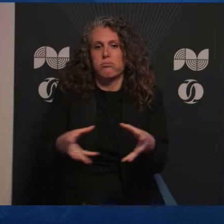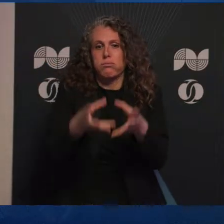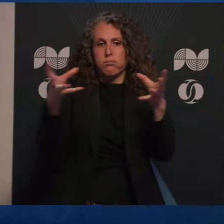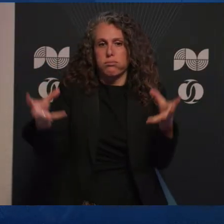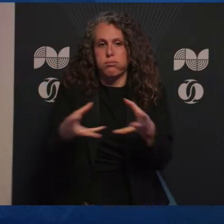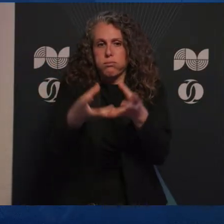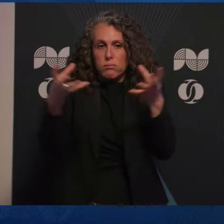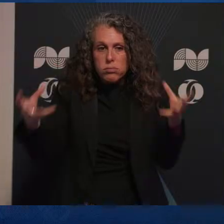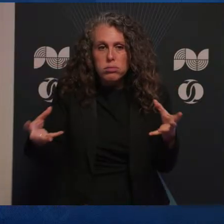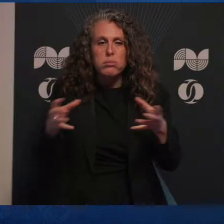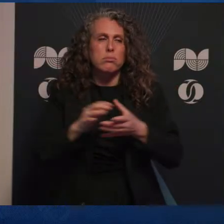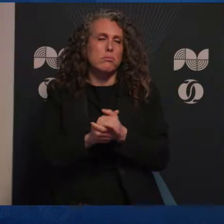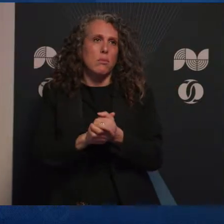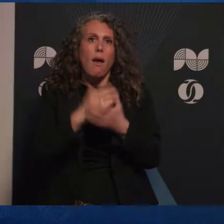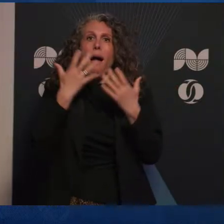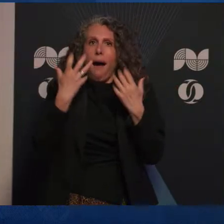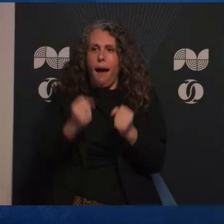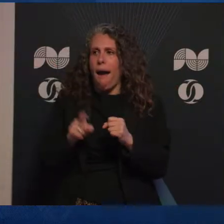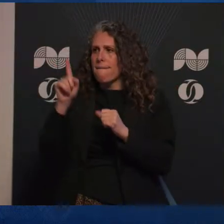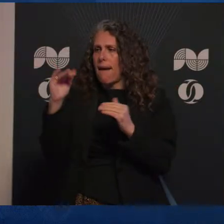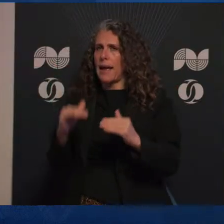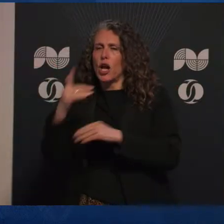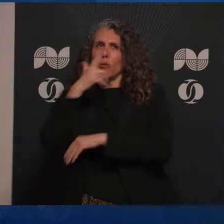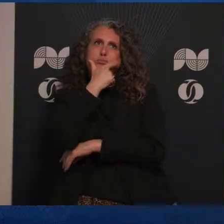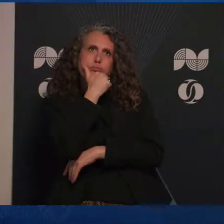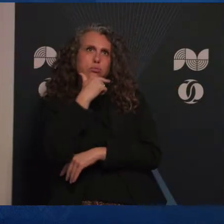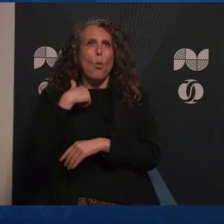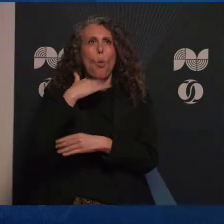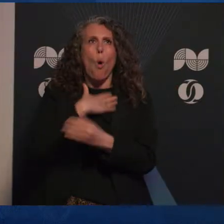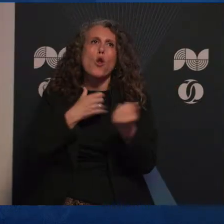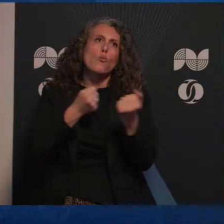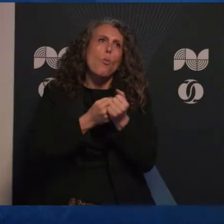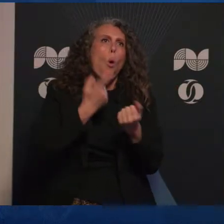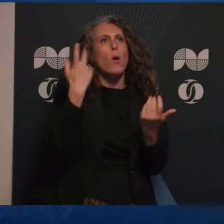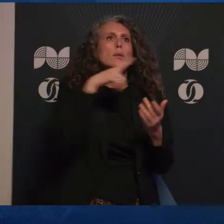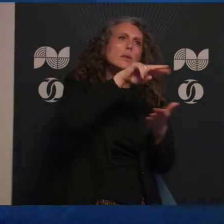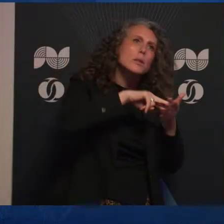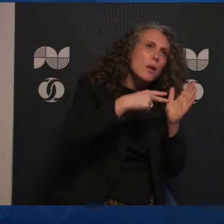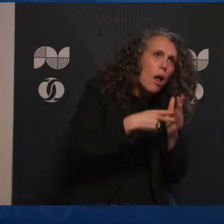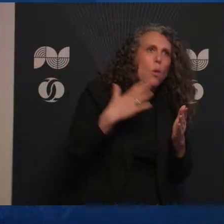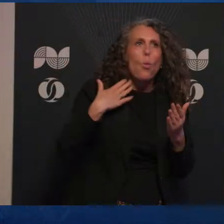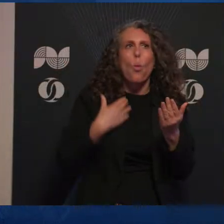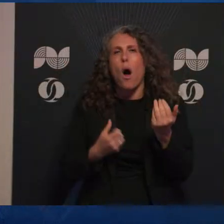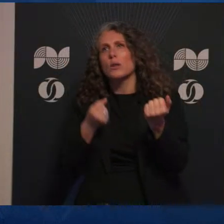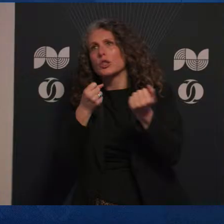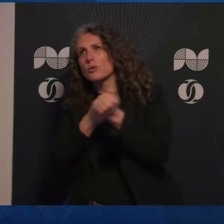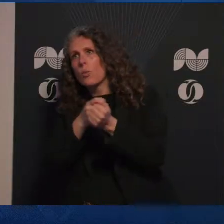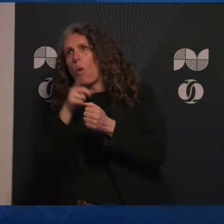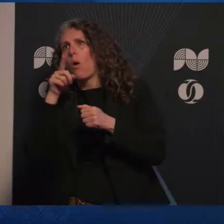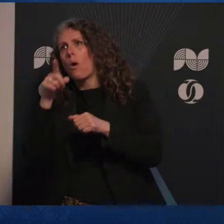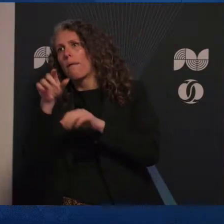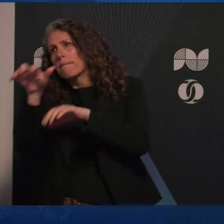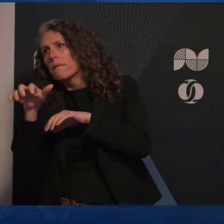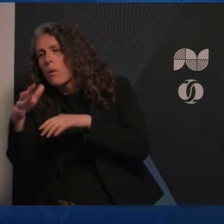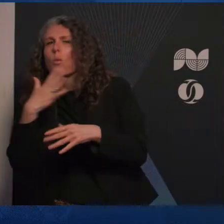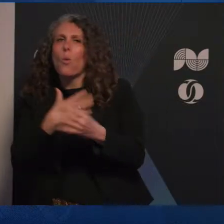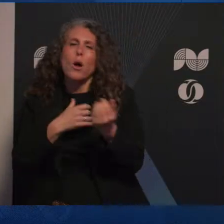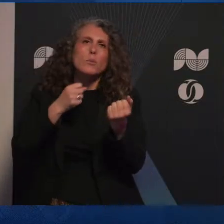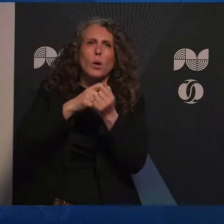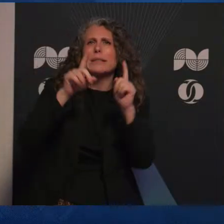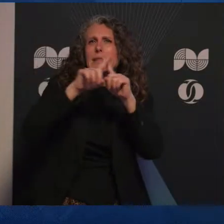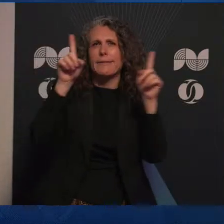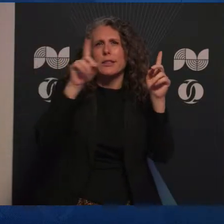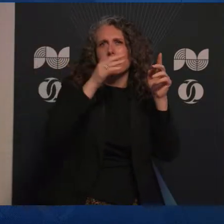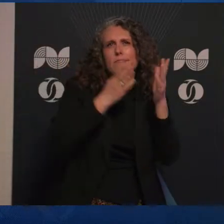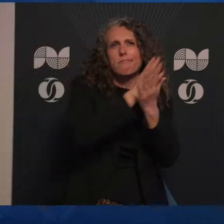promotion agencies choose their priority sectors to which they want to bring more